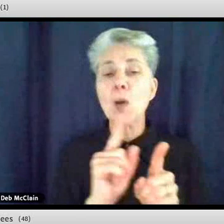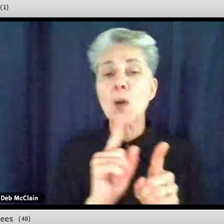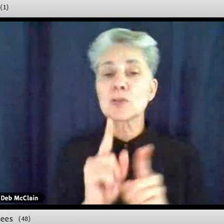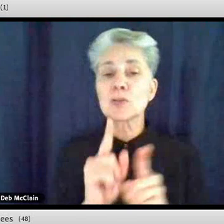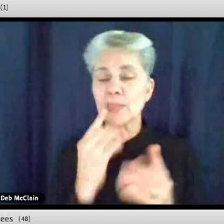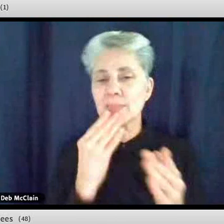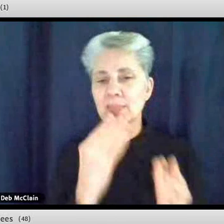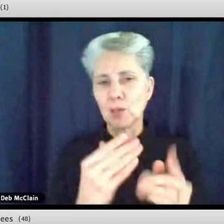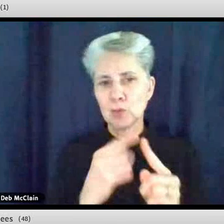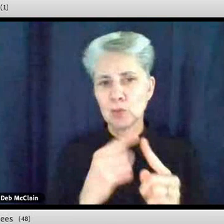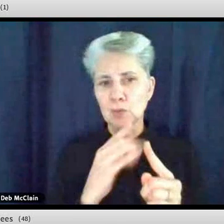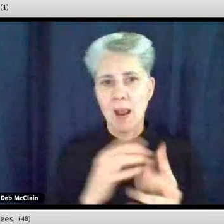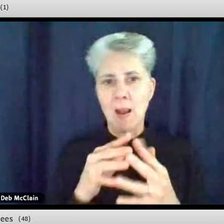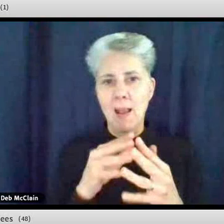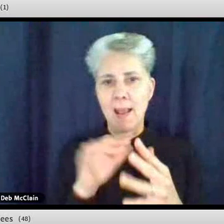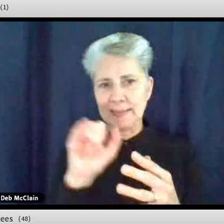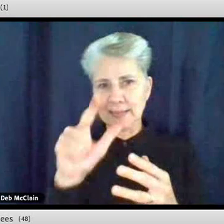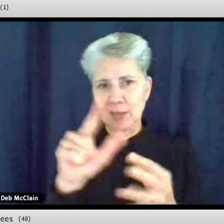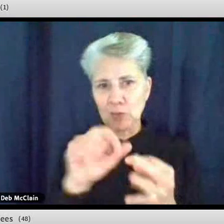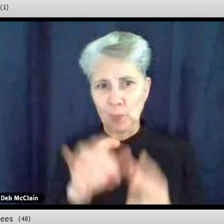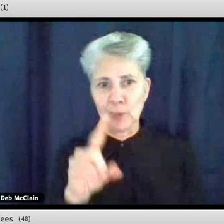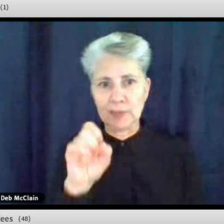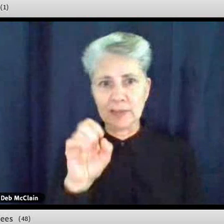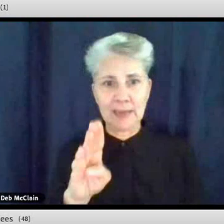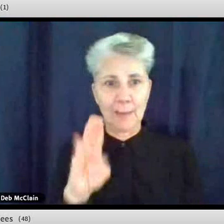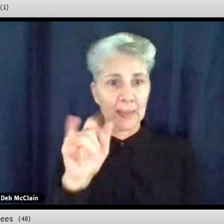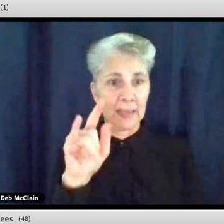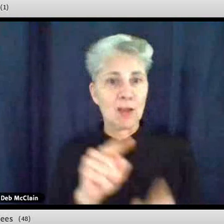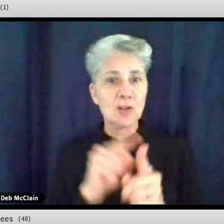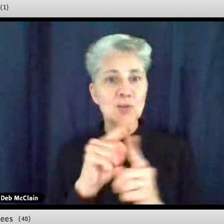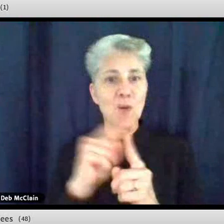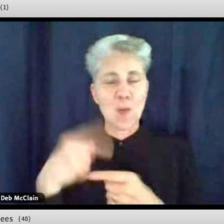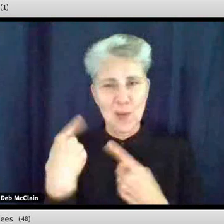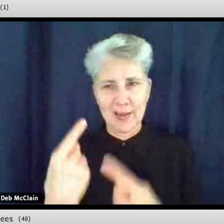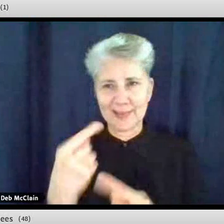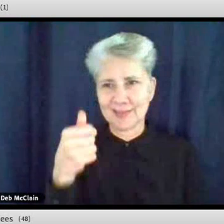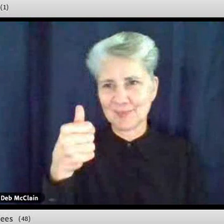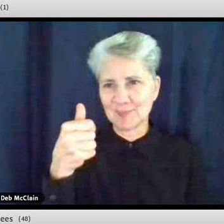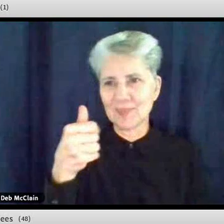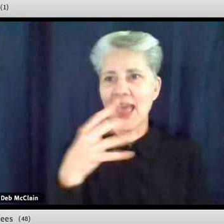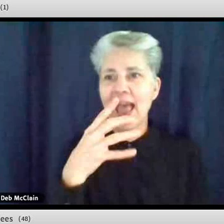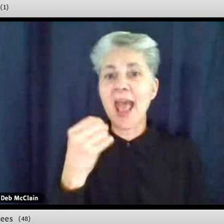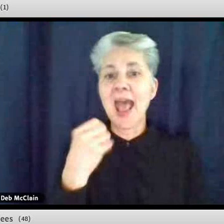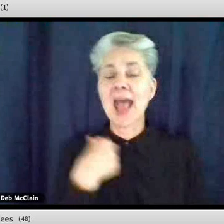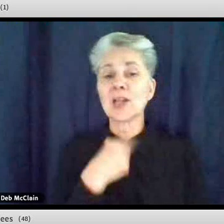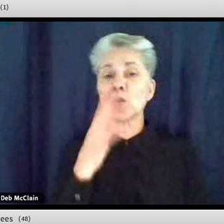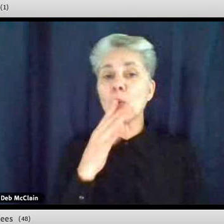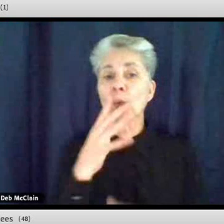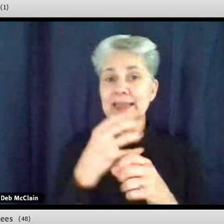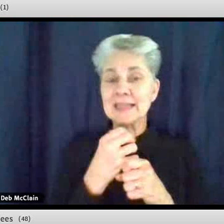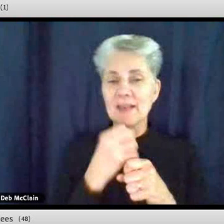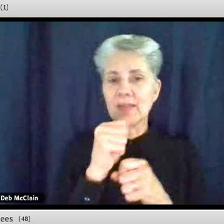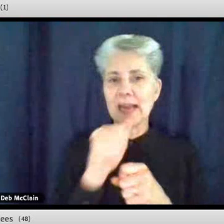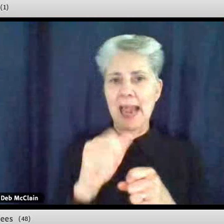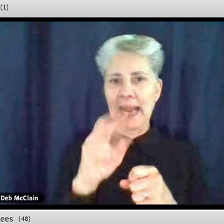Language interpreter, Deb McLean, as always. And you will be receiving a link to the